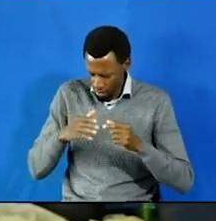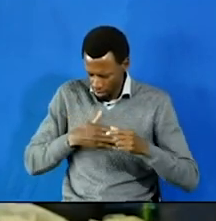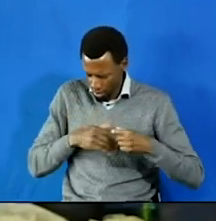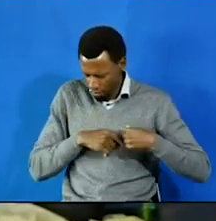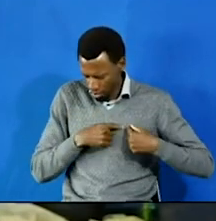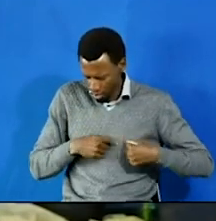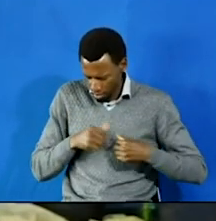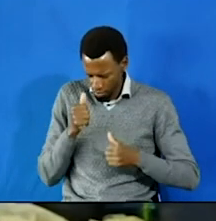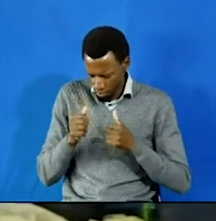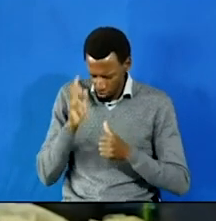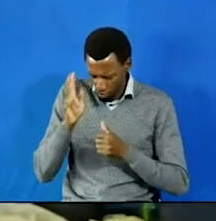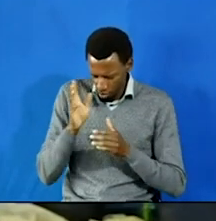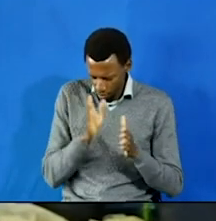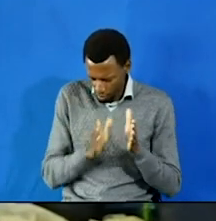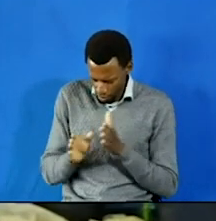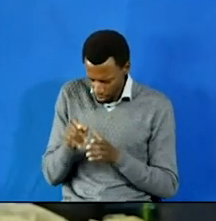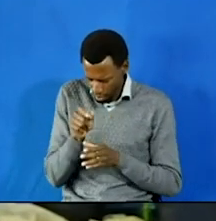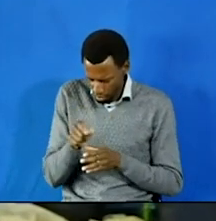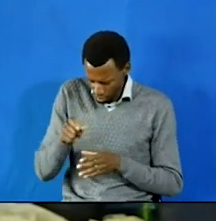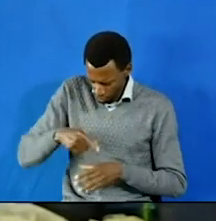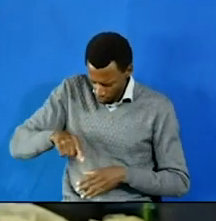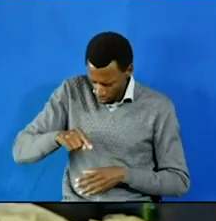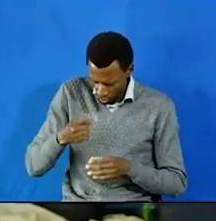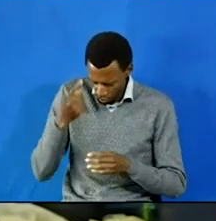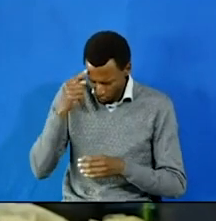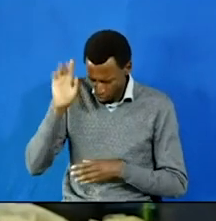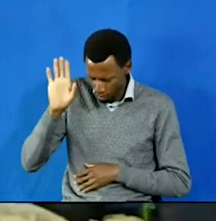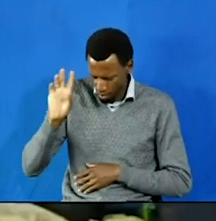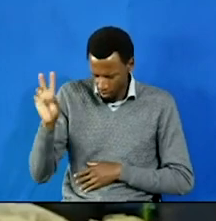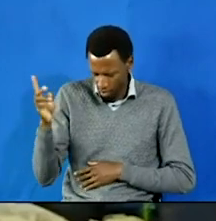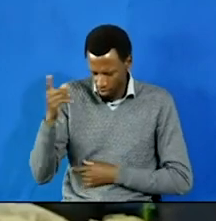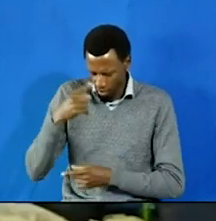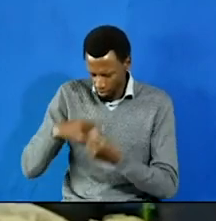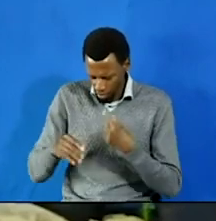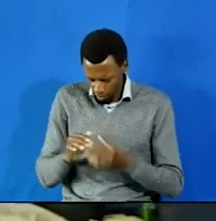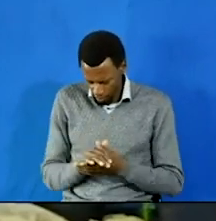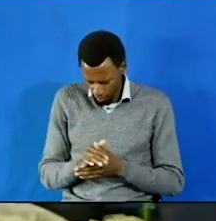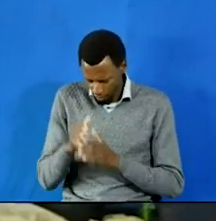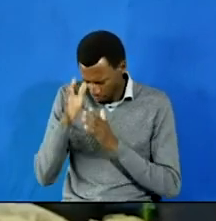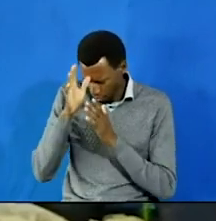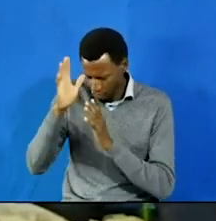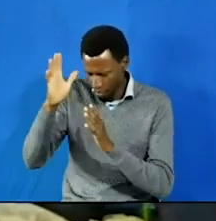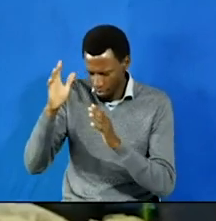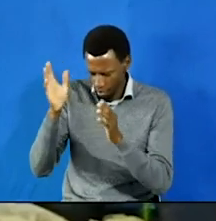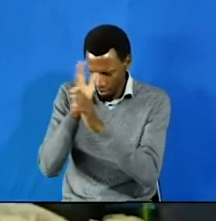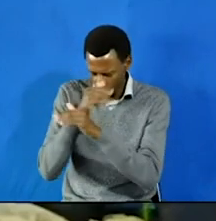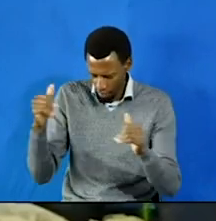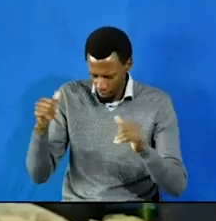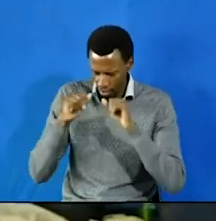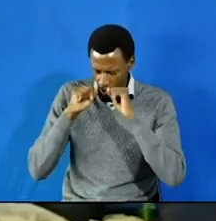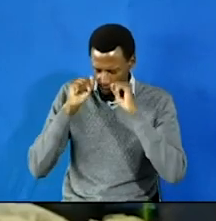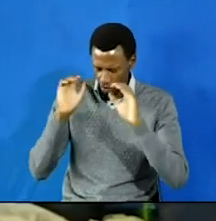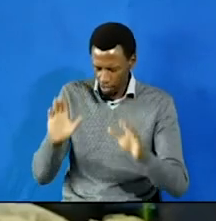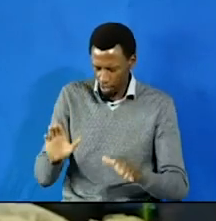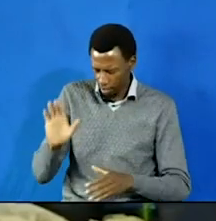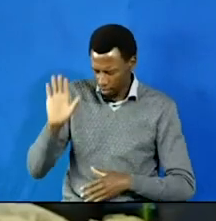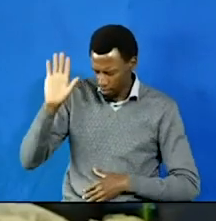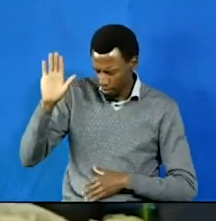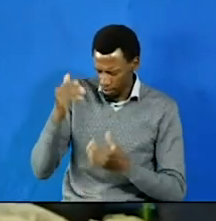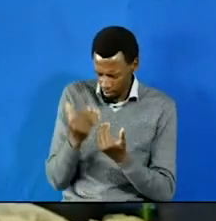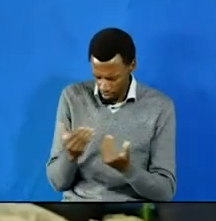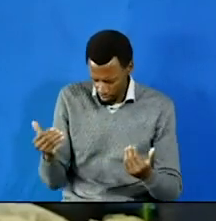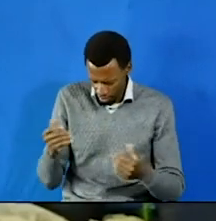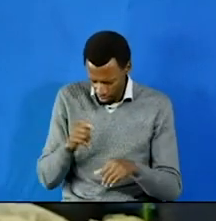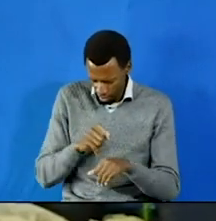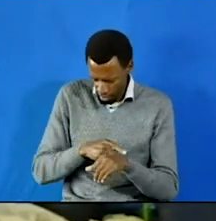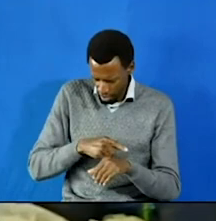for your second coming. Father in heaven, bless your children. As we all look